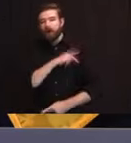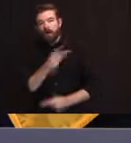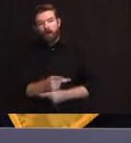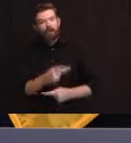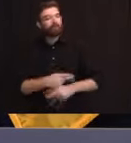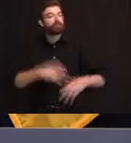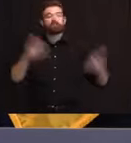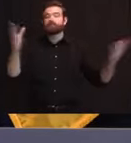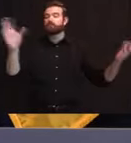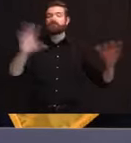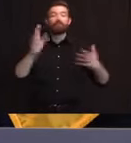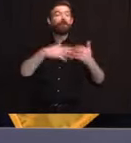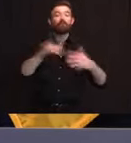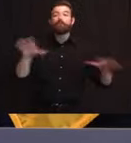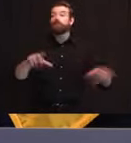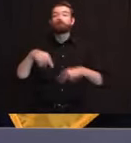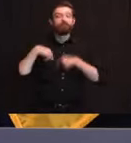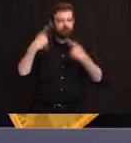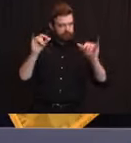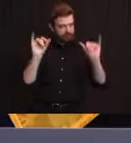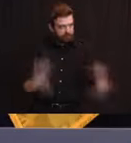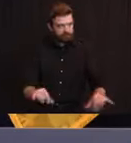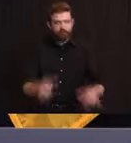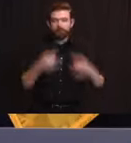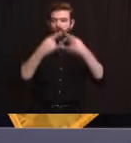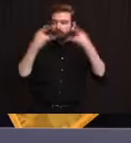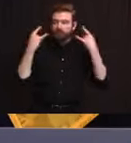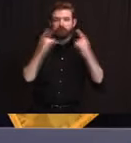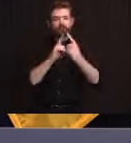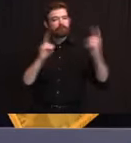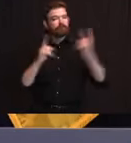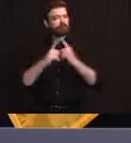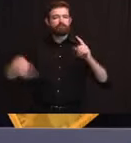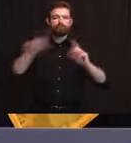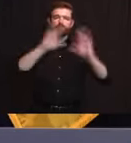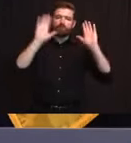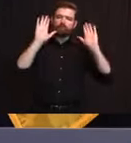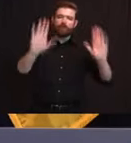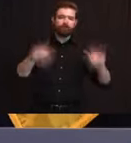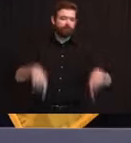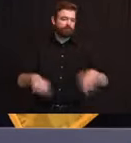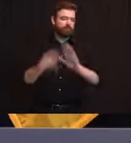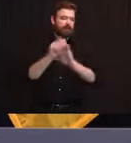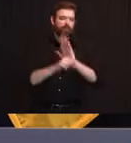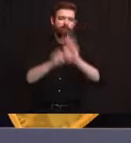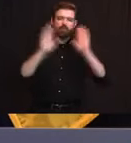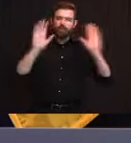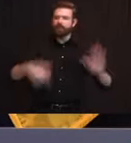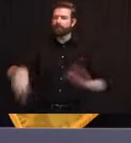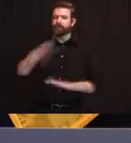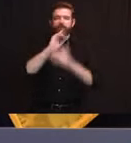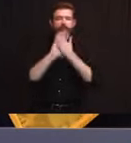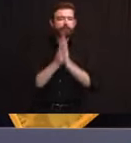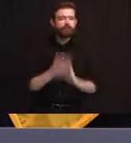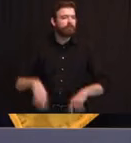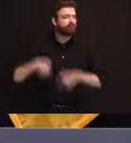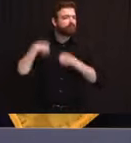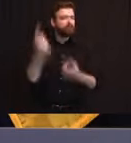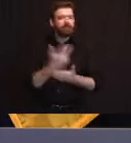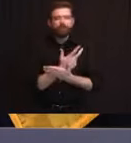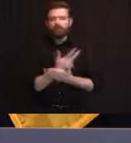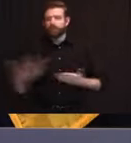Extraordinary compliance, unlike any American state. You've done it peacefully, particularly over the past 3 weeks of this extraordinary chapter in our